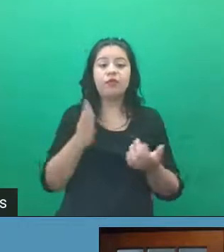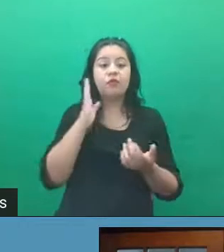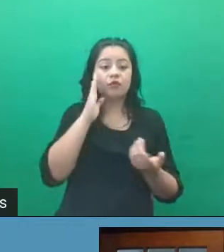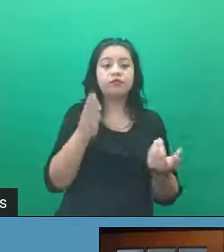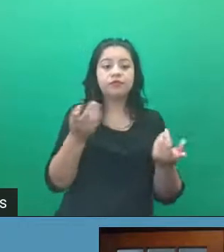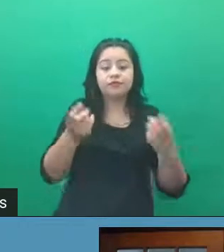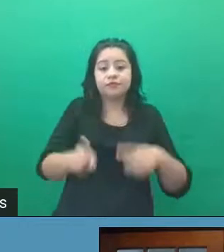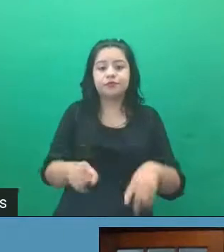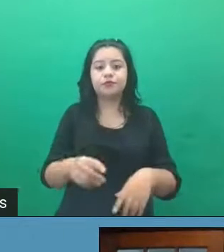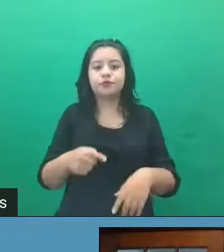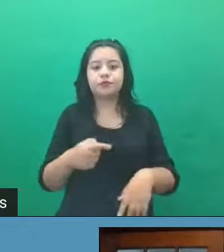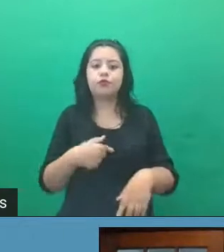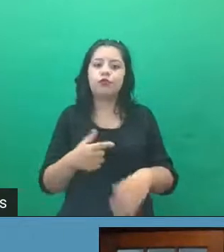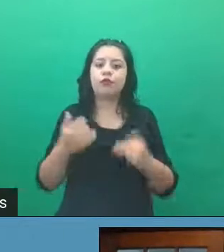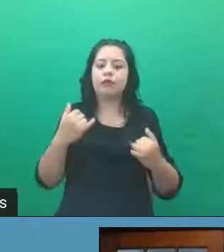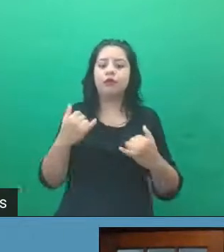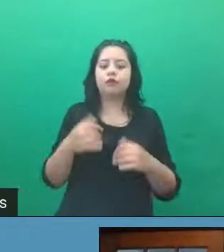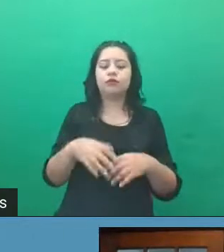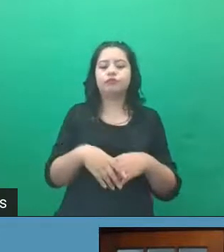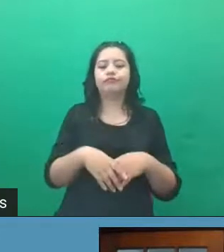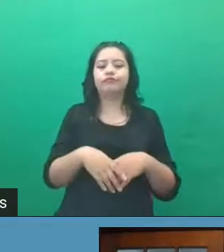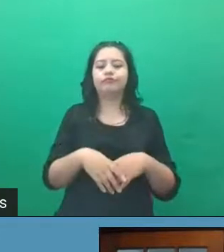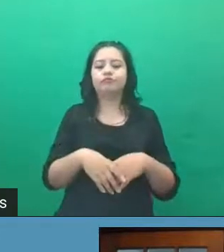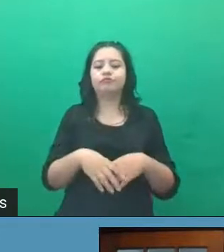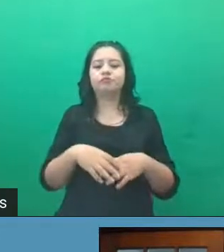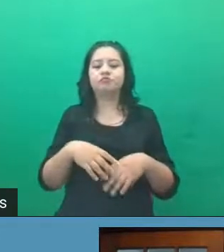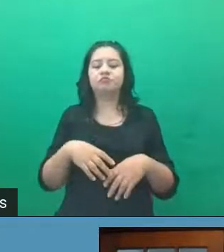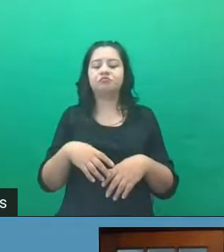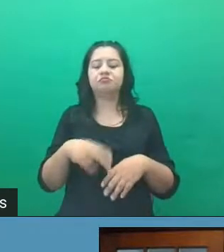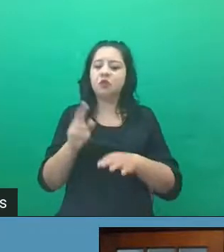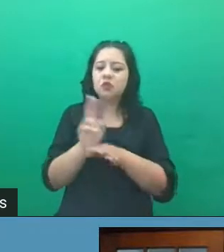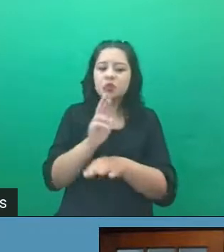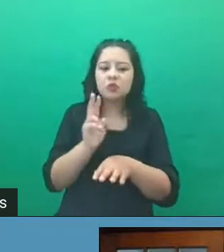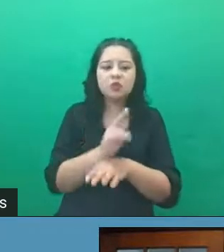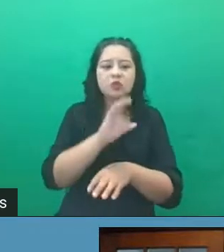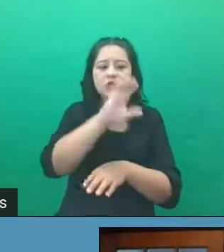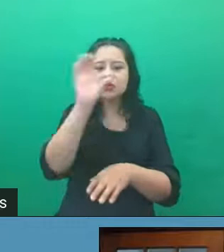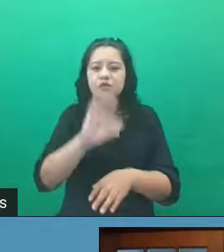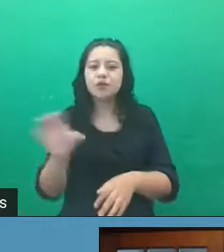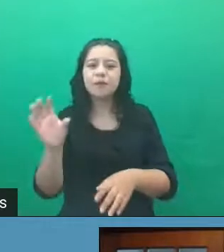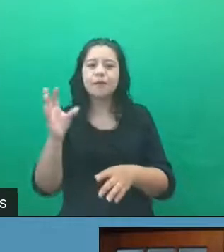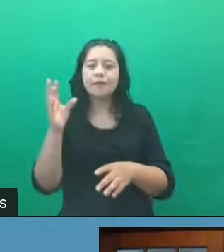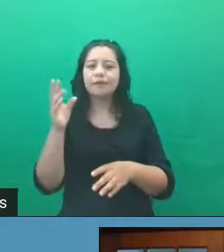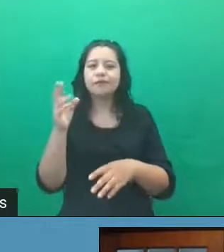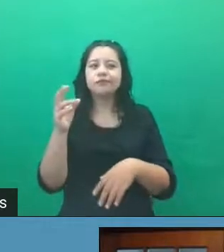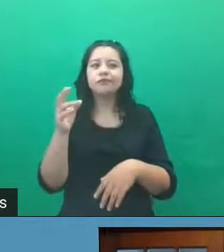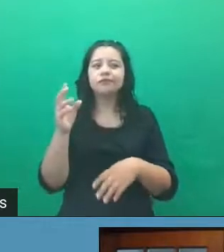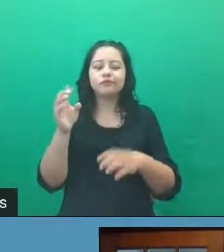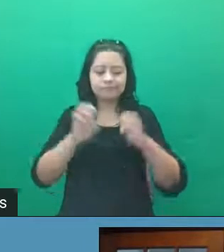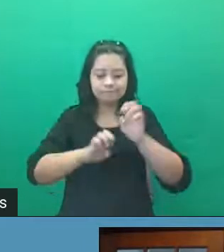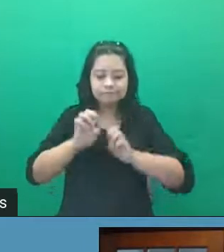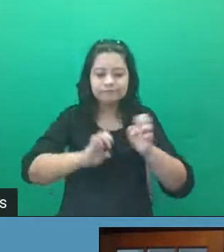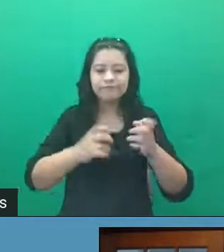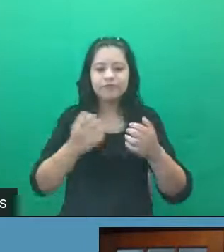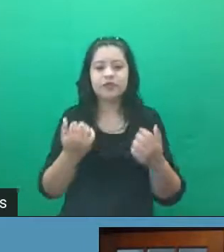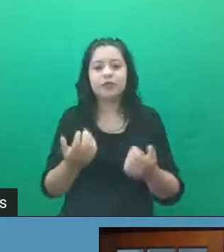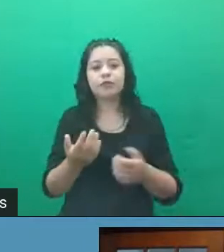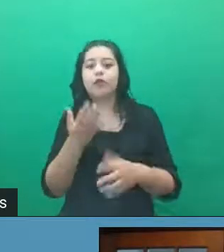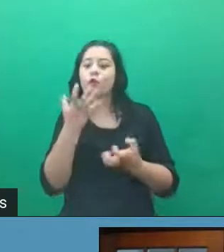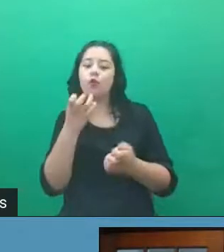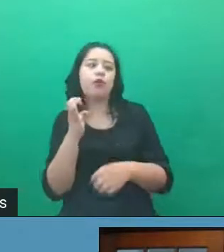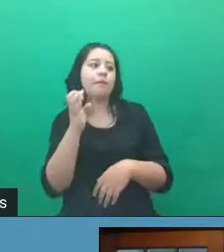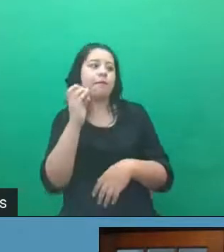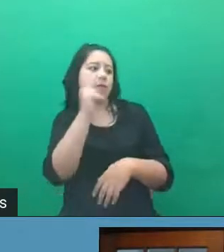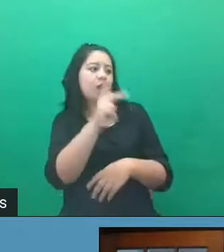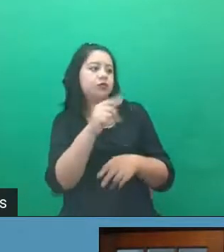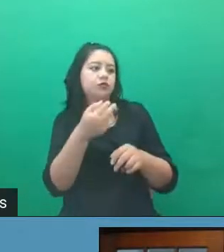Zoom experience, but we're about ready to go back in real life. But now, we want the best of both worlds.